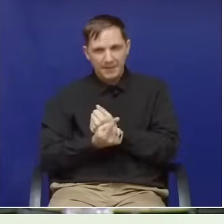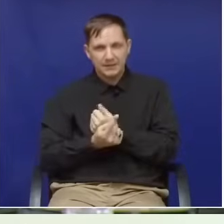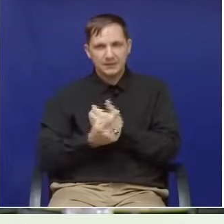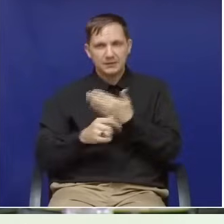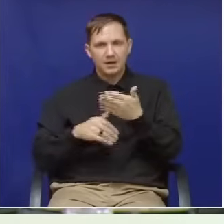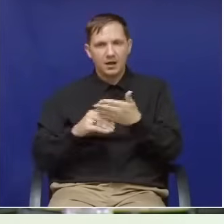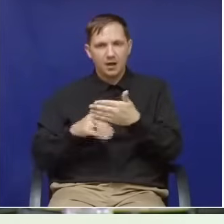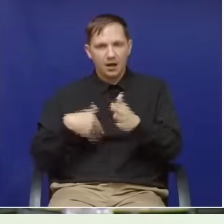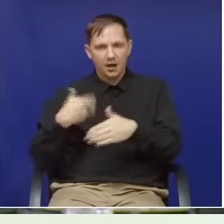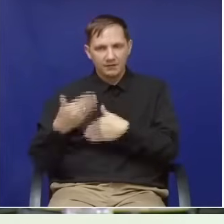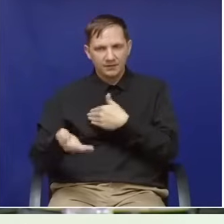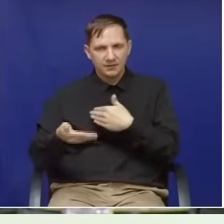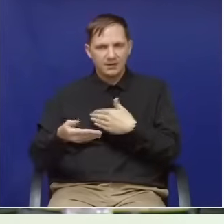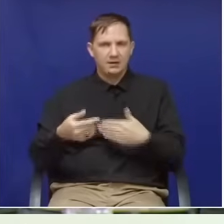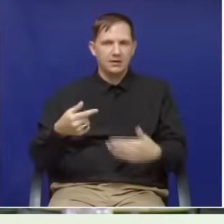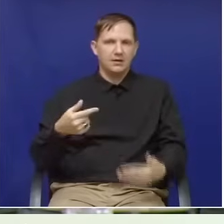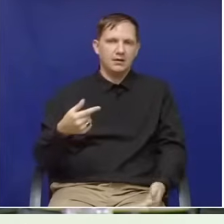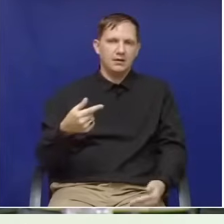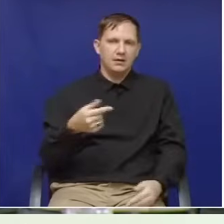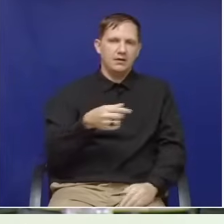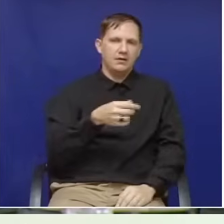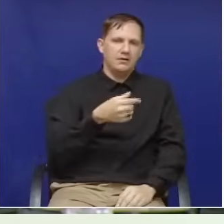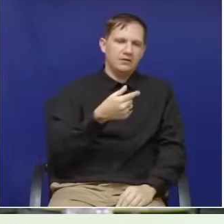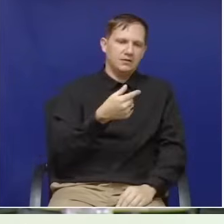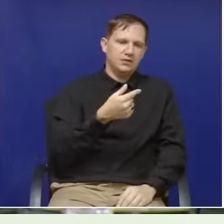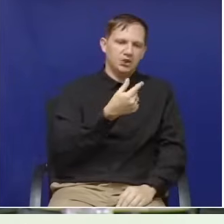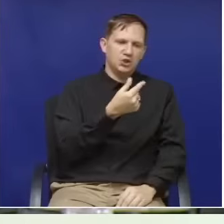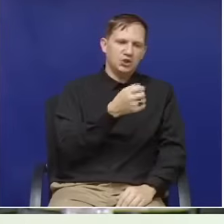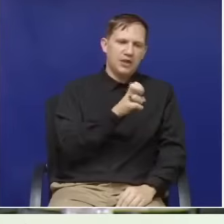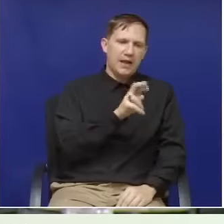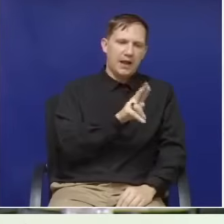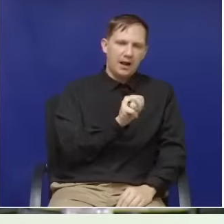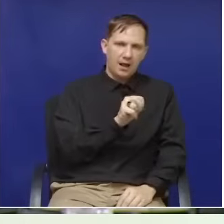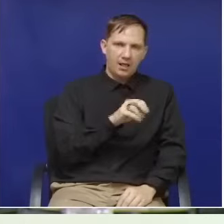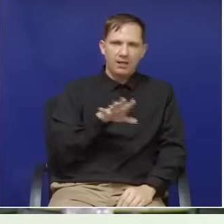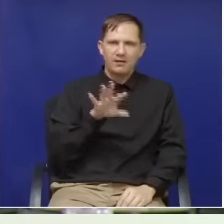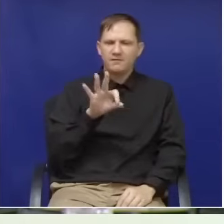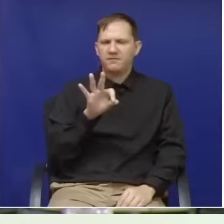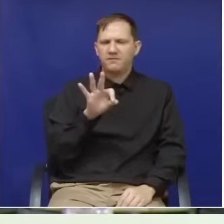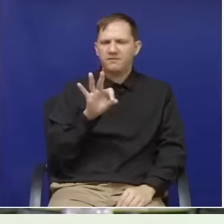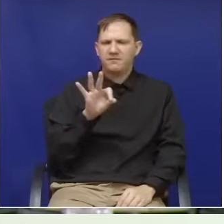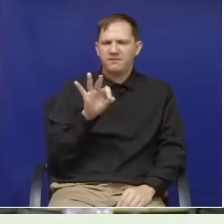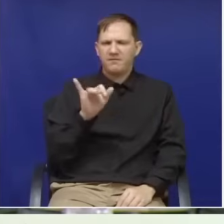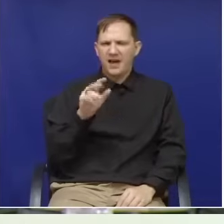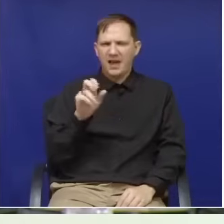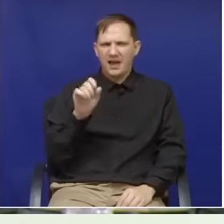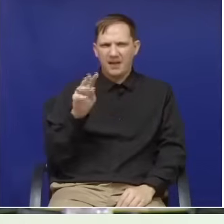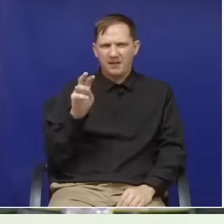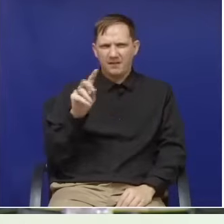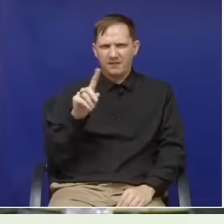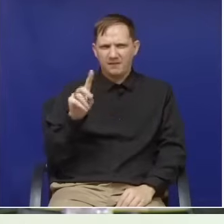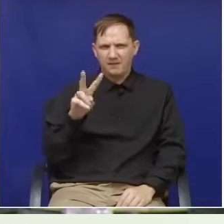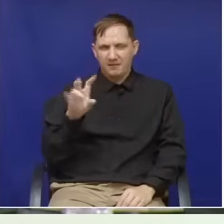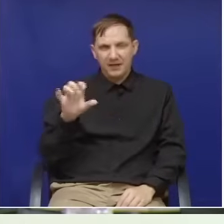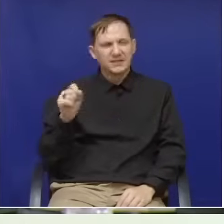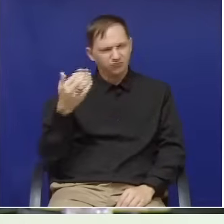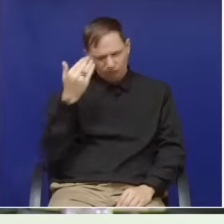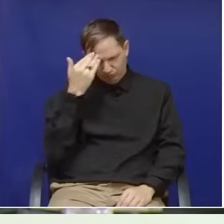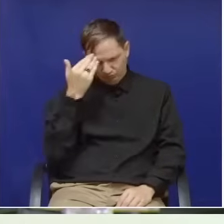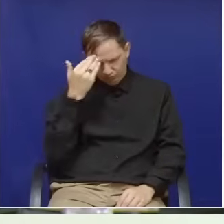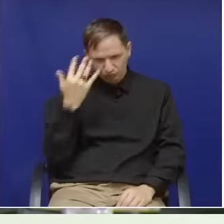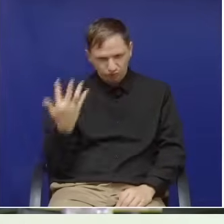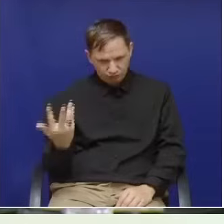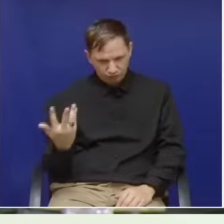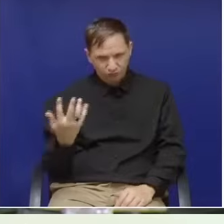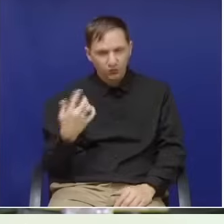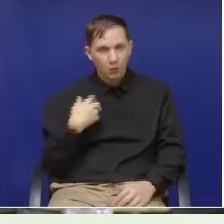after General Fivers within the police is true. It has happened, it's known, it's a fact, and